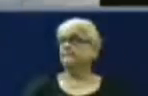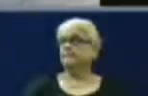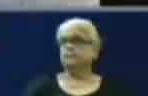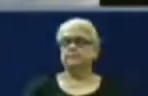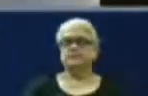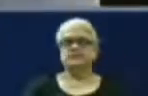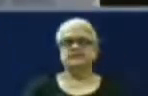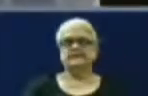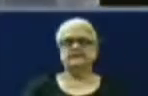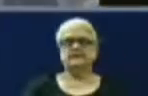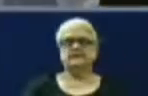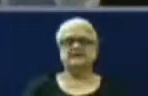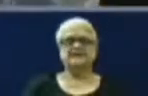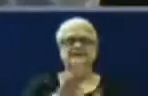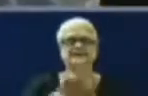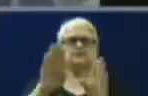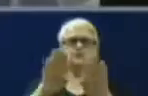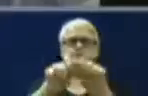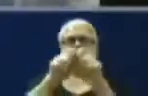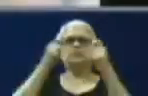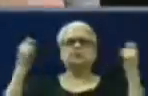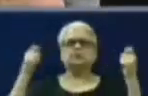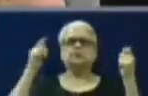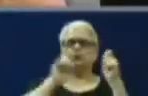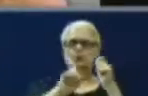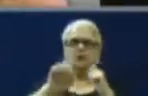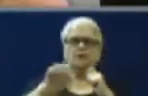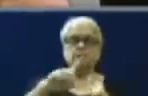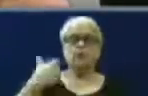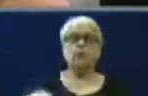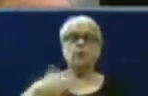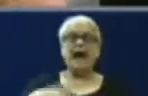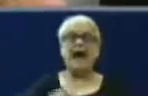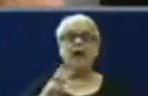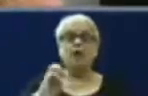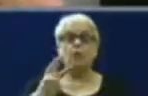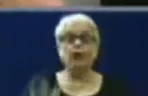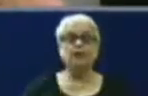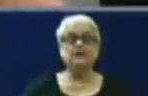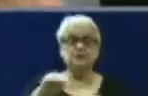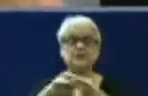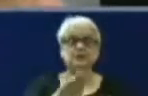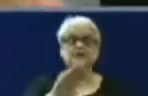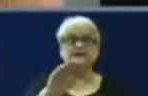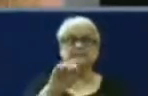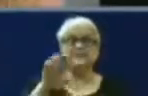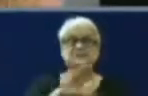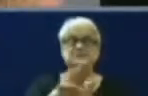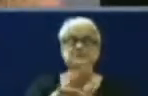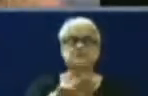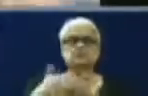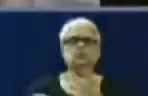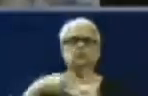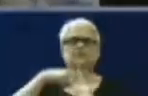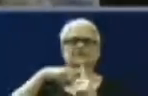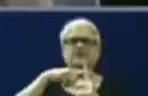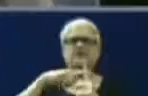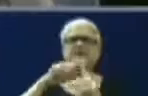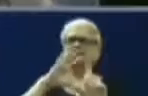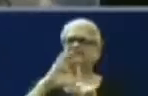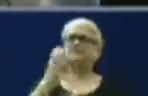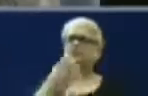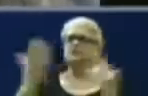When you walk in these doors, you're gonna be like, wow. When you walk into Westport, you can really feel the positive culture.